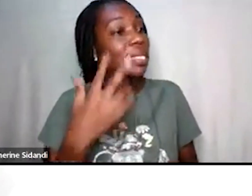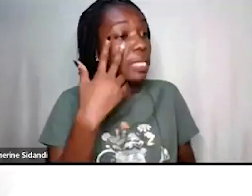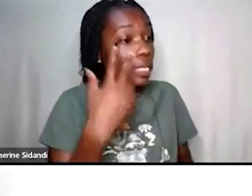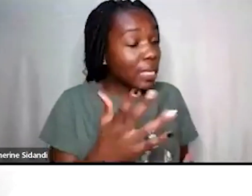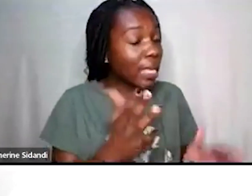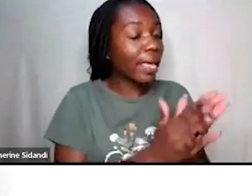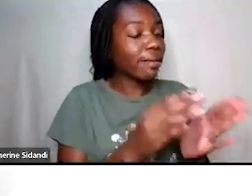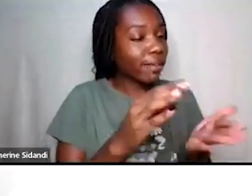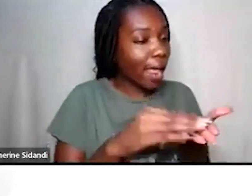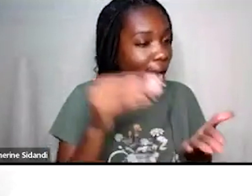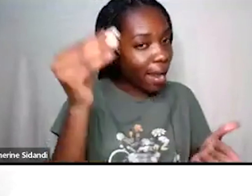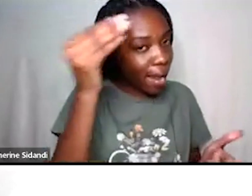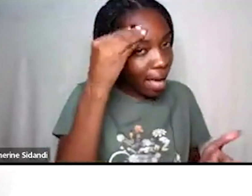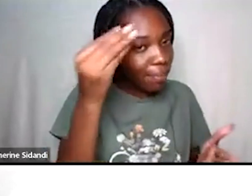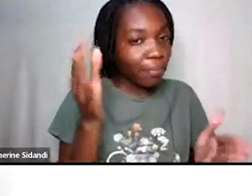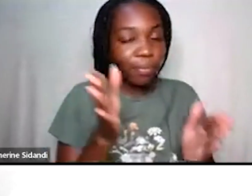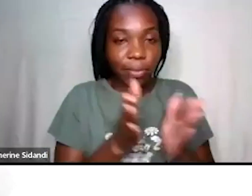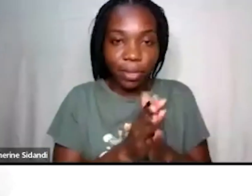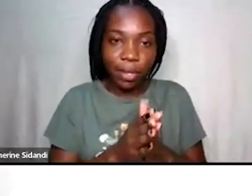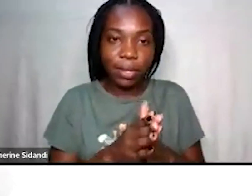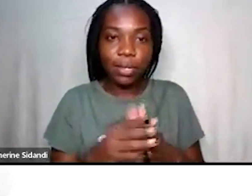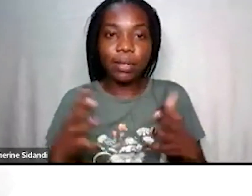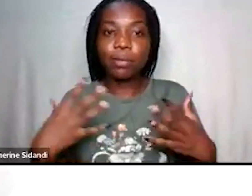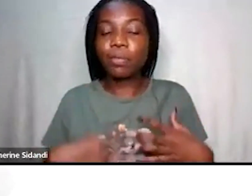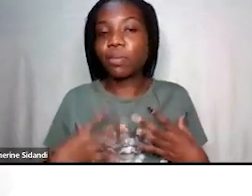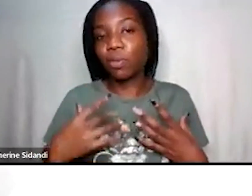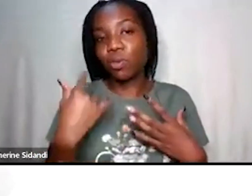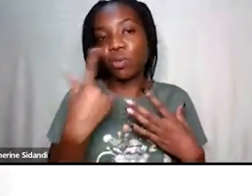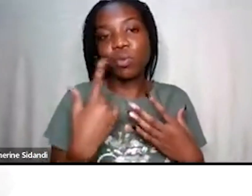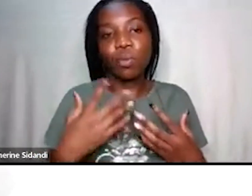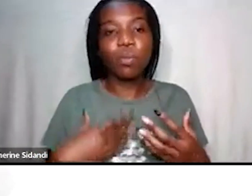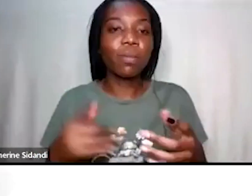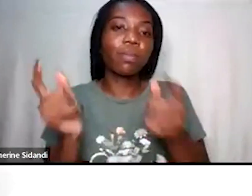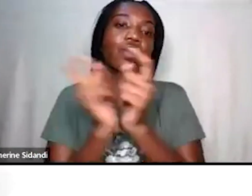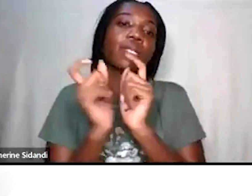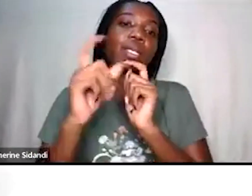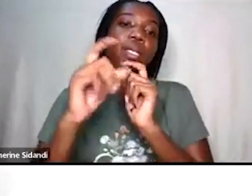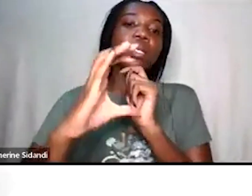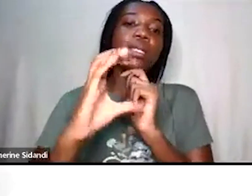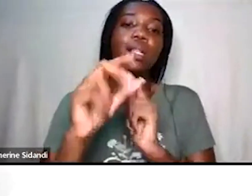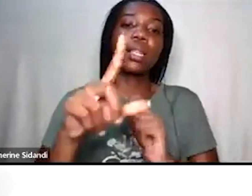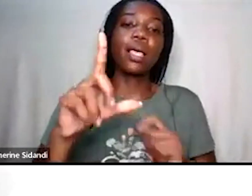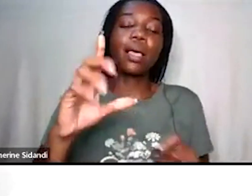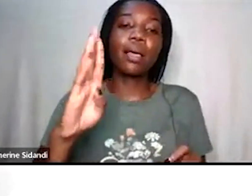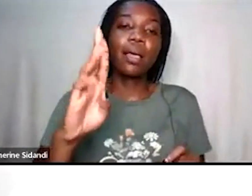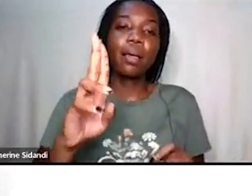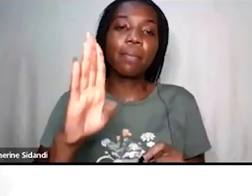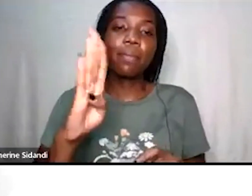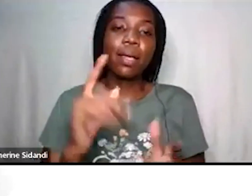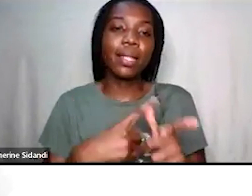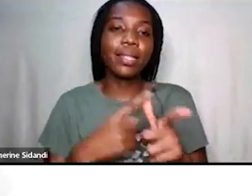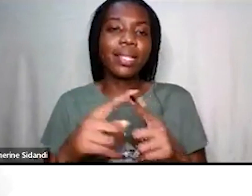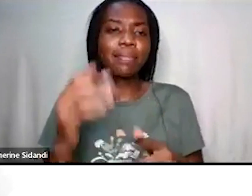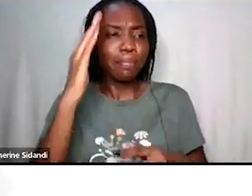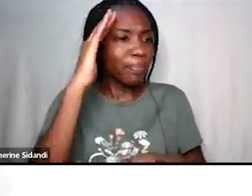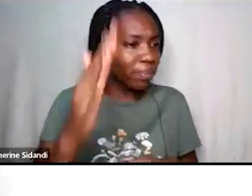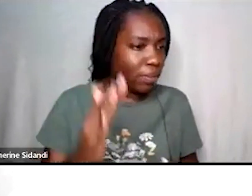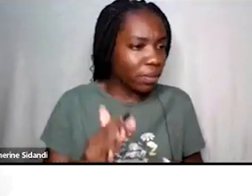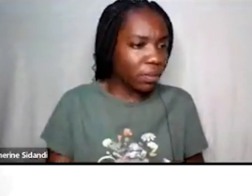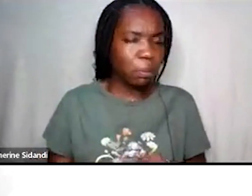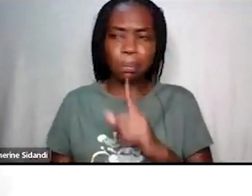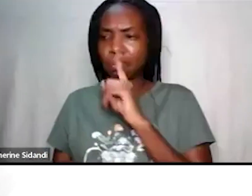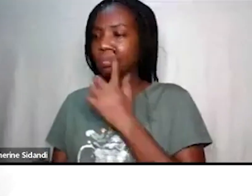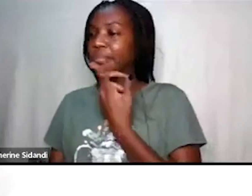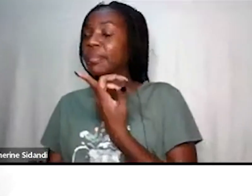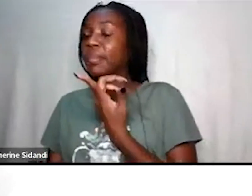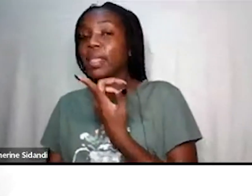learned. And there are people who, even when I meet them in clubs, you try to say hi to them, they are so cold. And then maybe there's somebody,